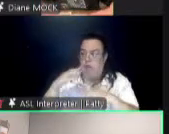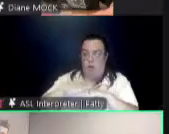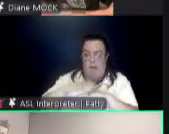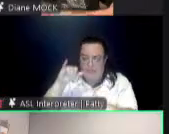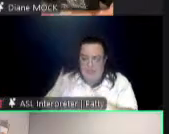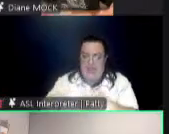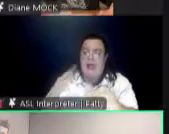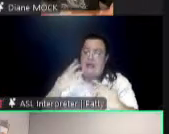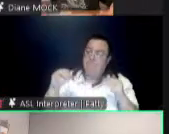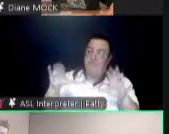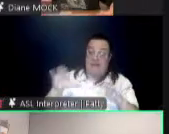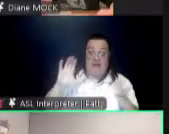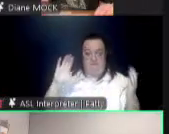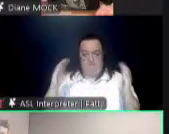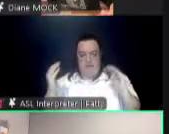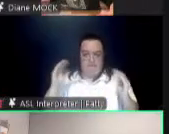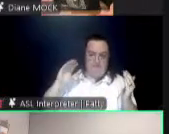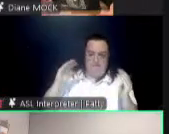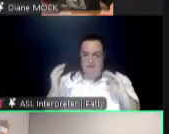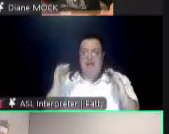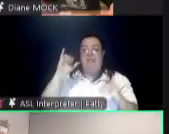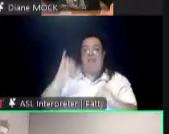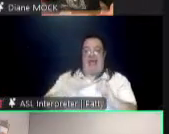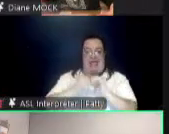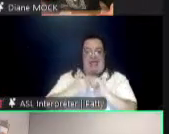comparison, and that's kind of how we got to where we are now.